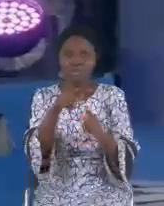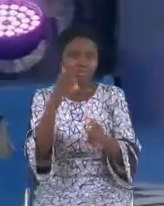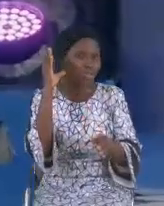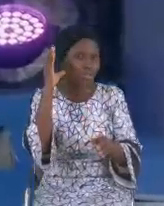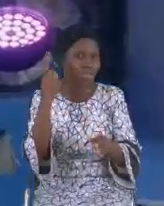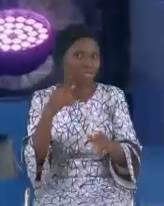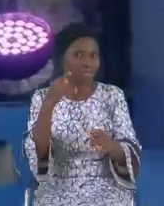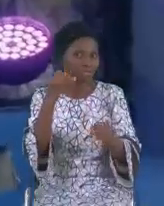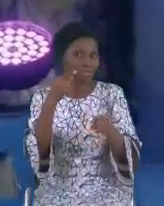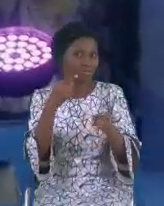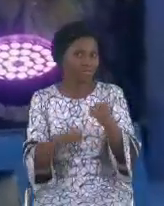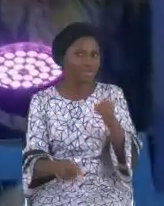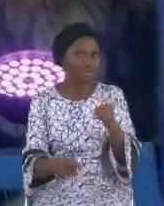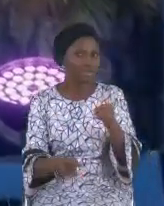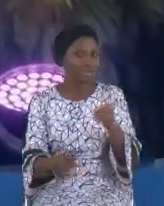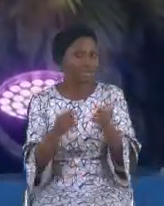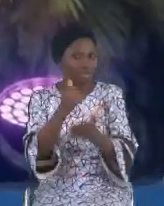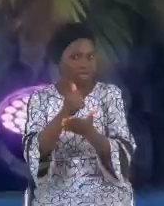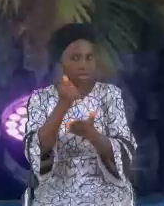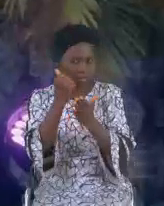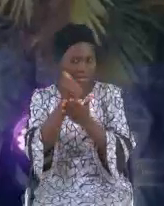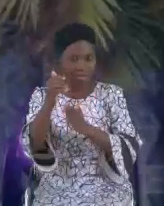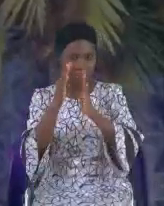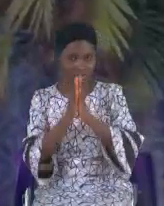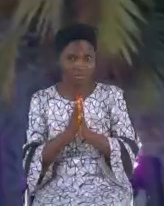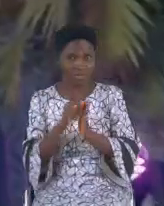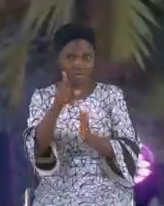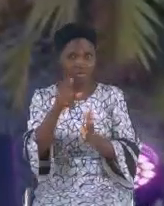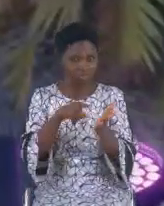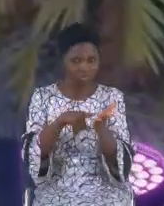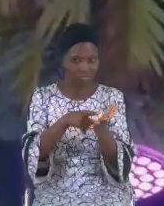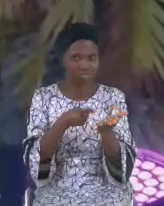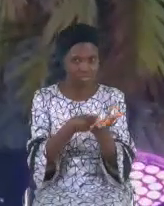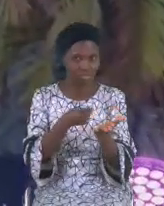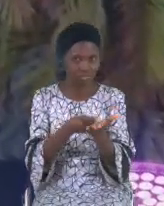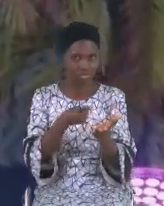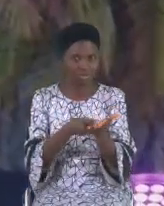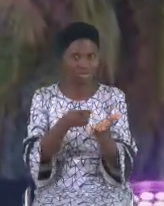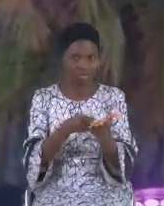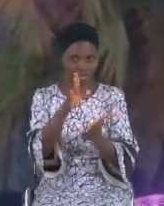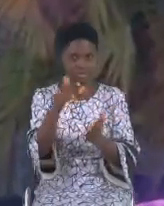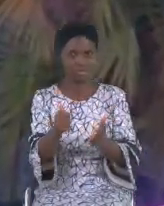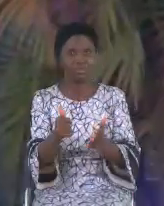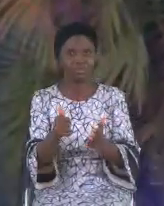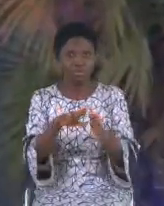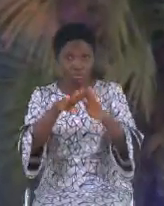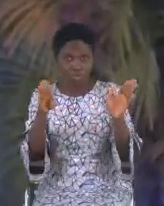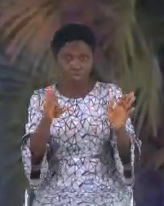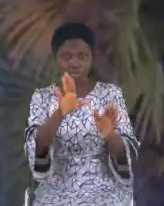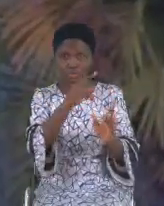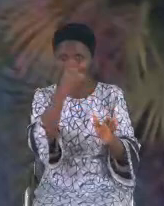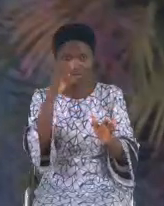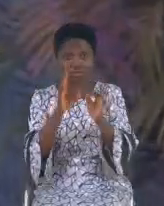final amen, you check up yourself, open your eyes. If you are blind, you will see. Amen. Deaf